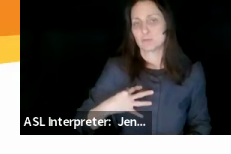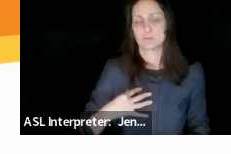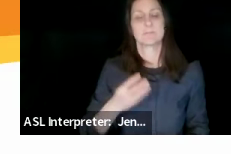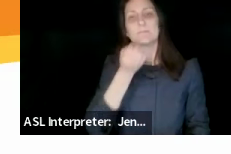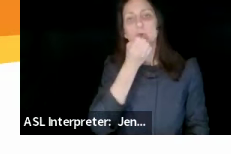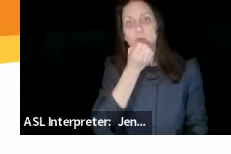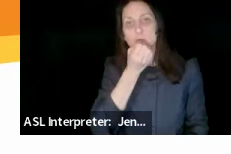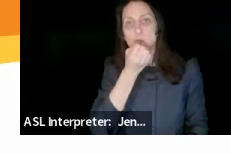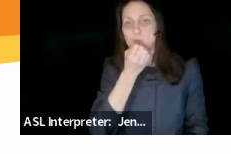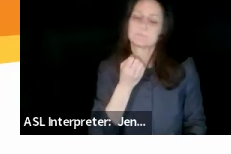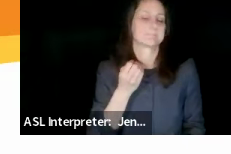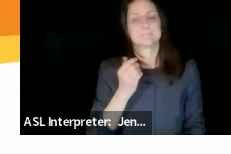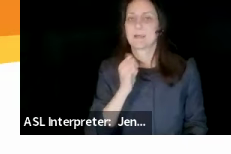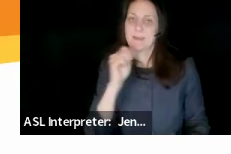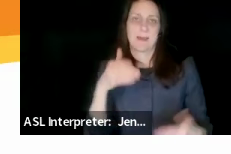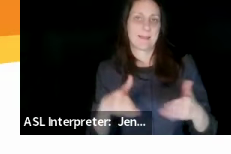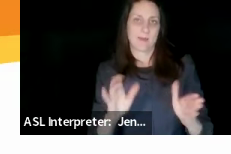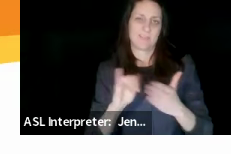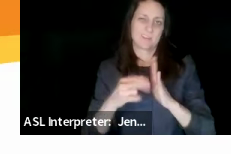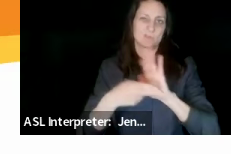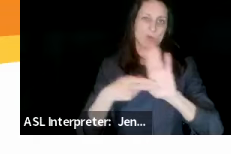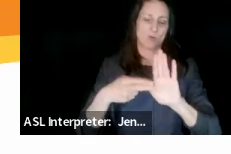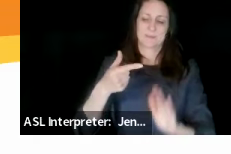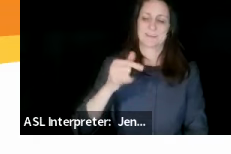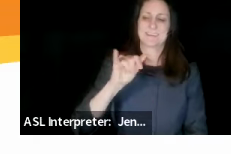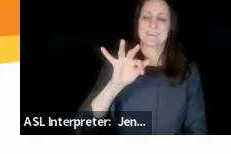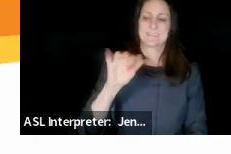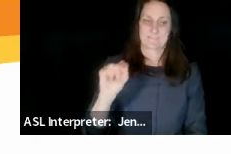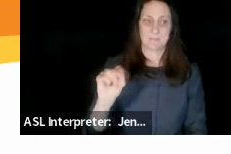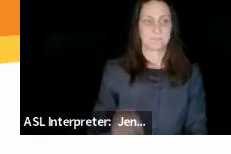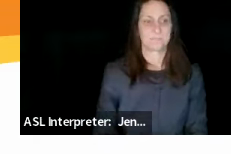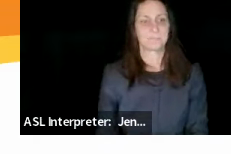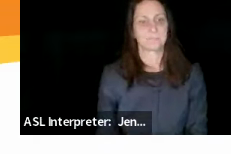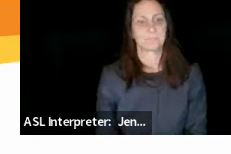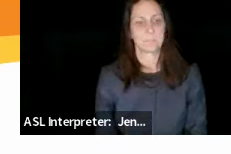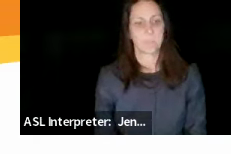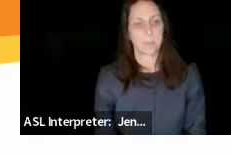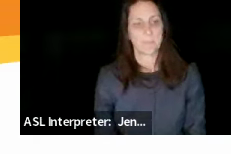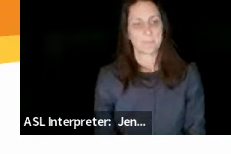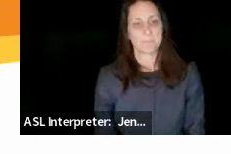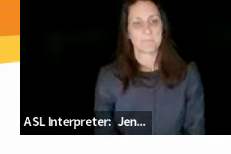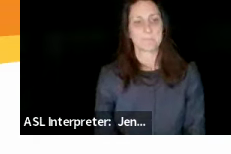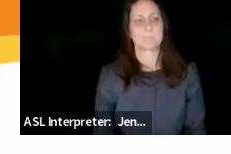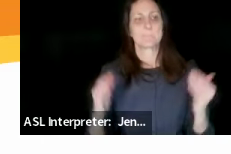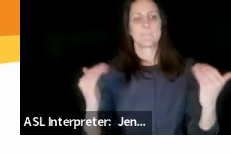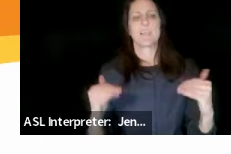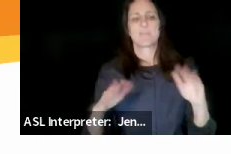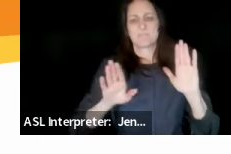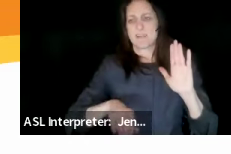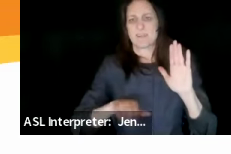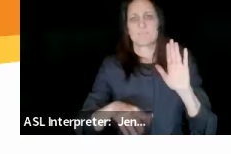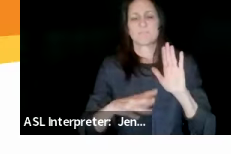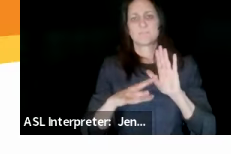are considered gifts and are not allowed. And complete the gap funding information. There's a formula at the bottom of the page,